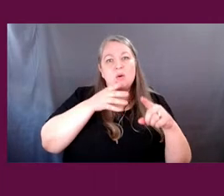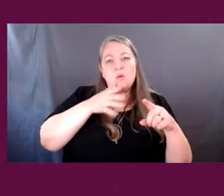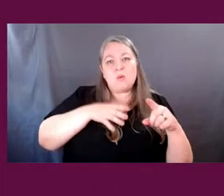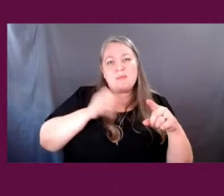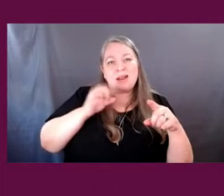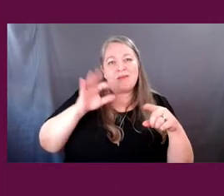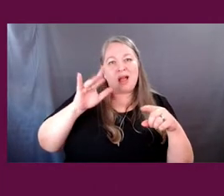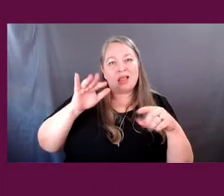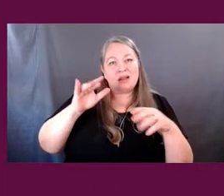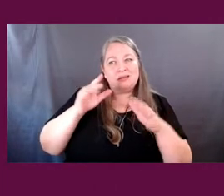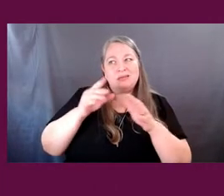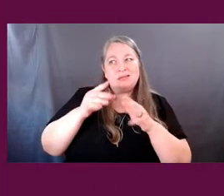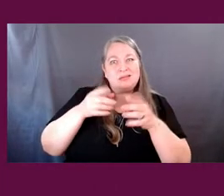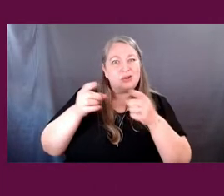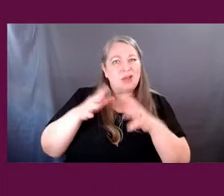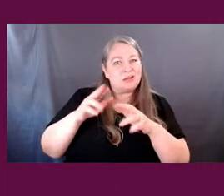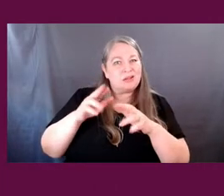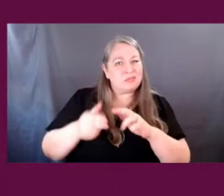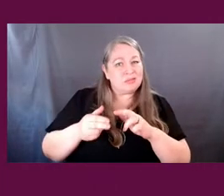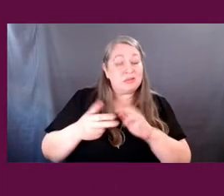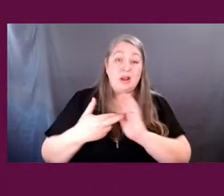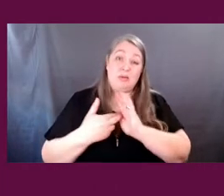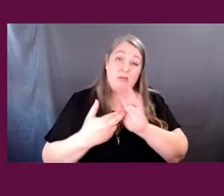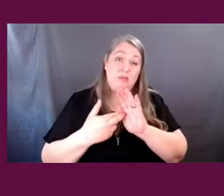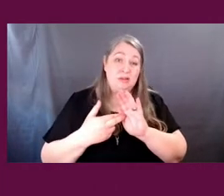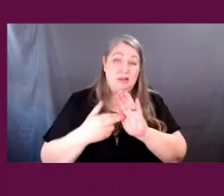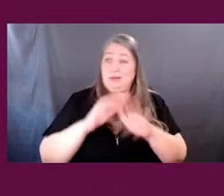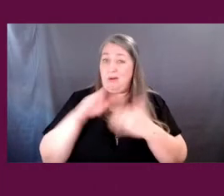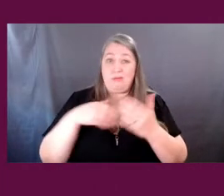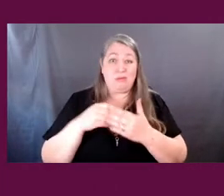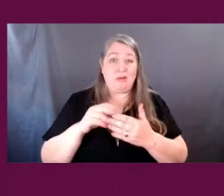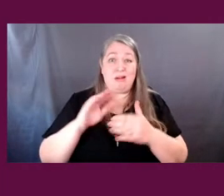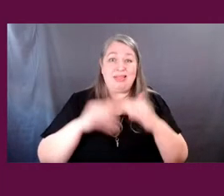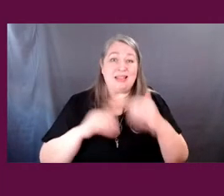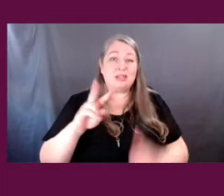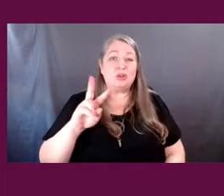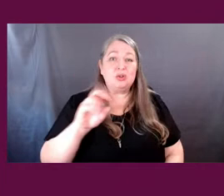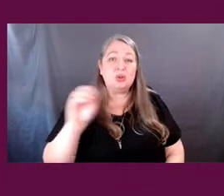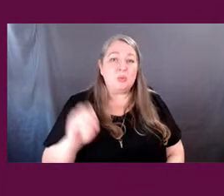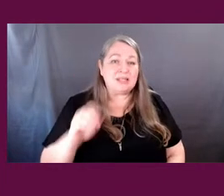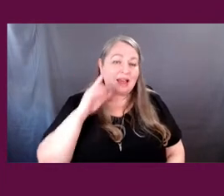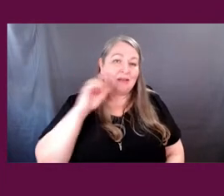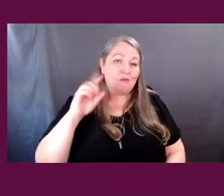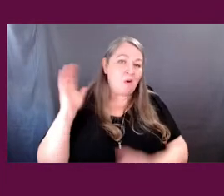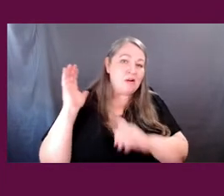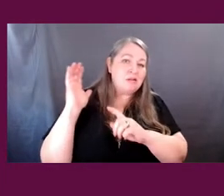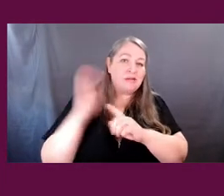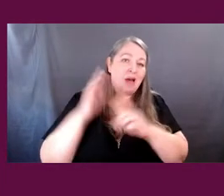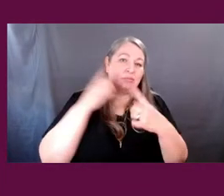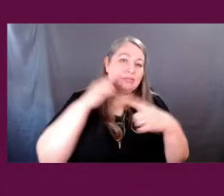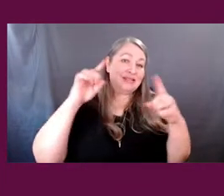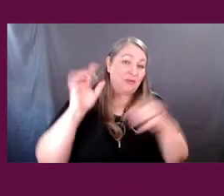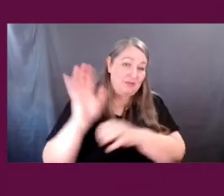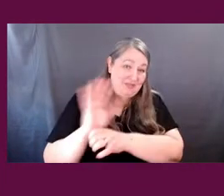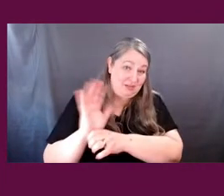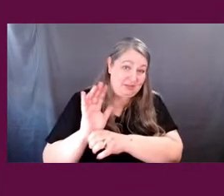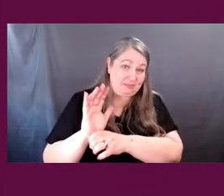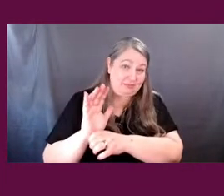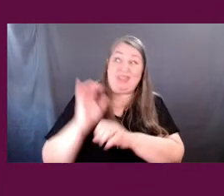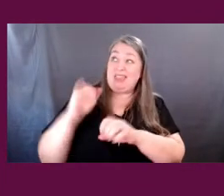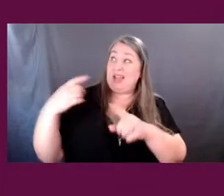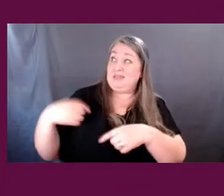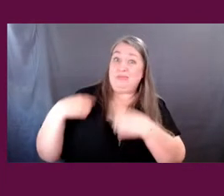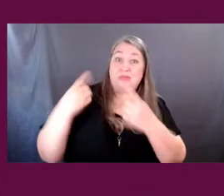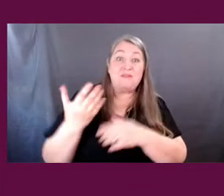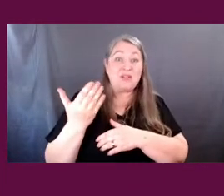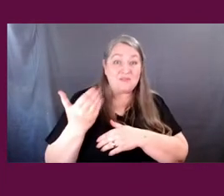color, representing less than 2% of all directors for top grossing films. This accounts for the last 15 years and more